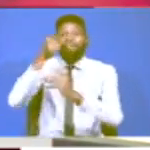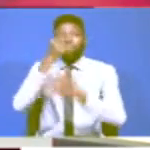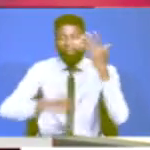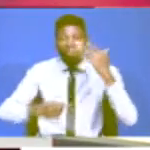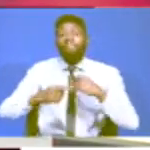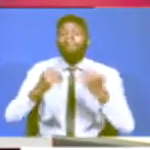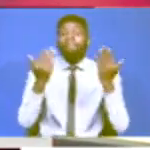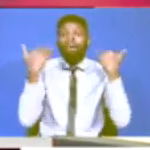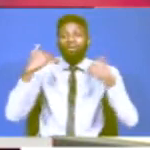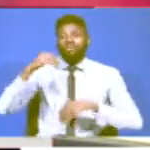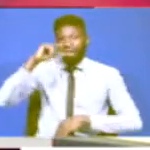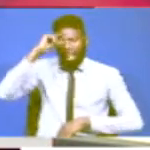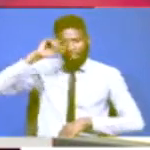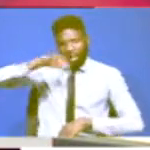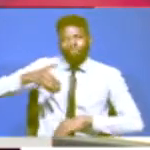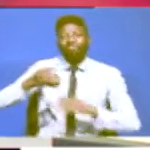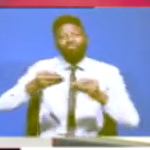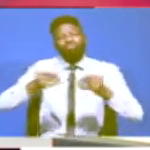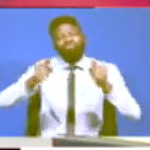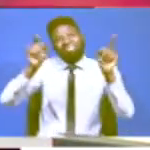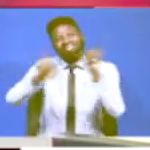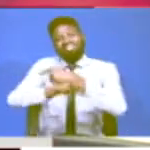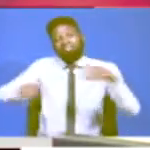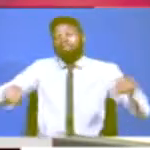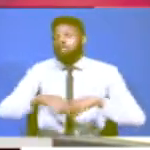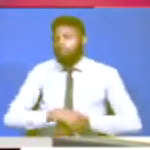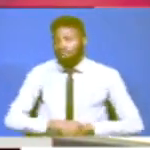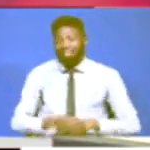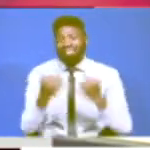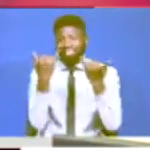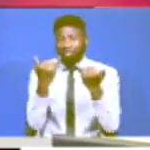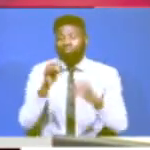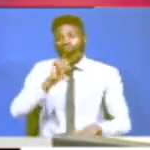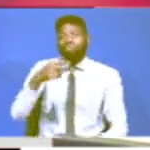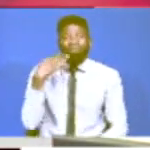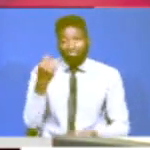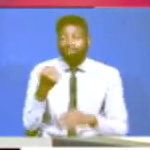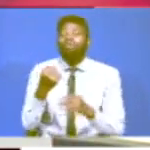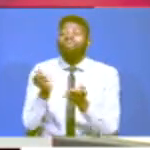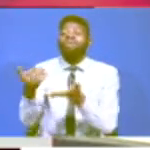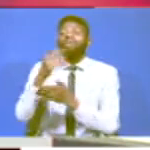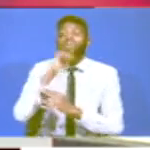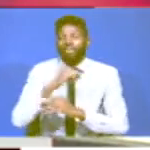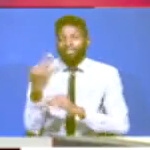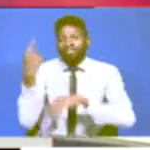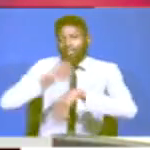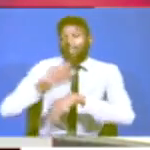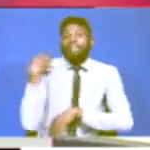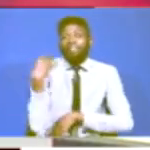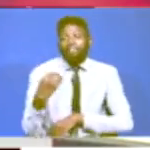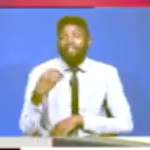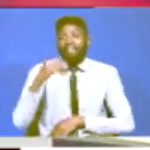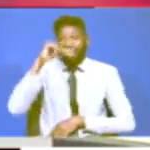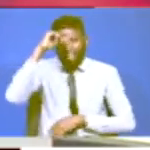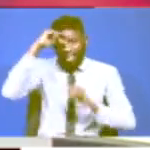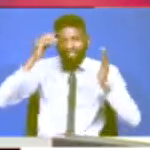Assembly. So far, 90,000 signatures have been collected through the initiative barely 3 days after Meru Governor Kawira Mwangaza was